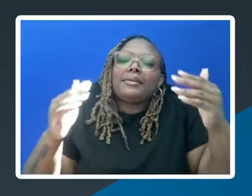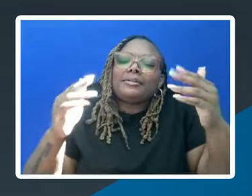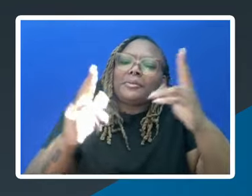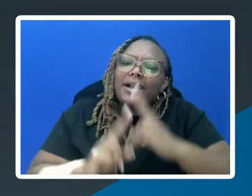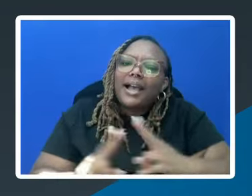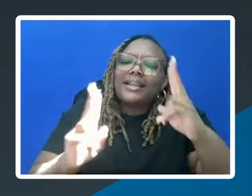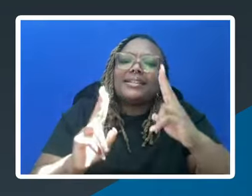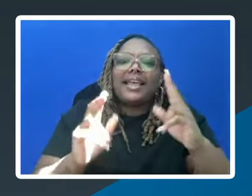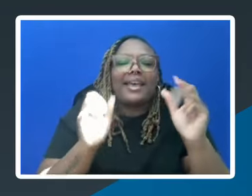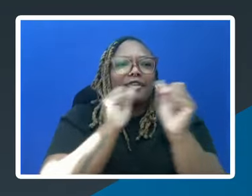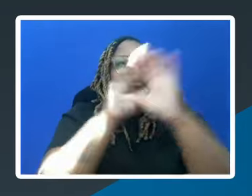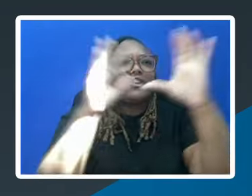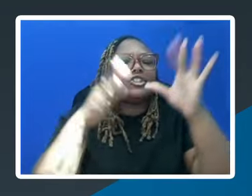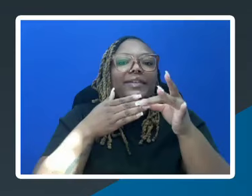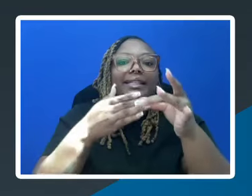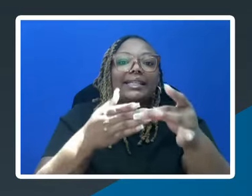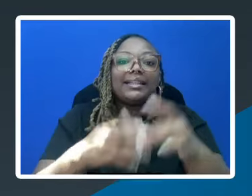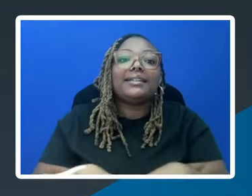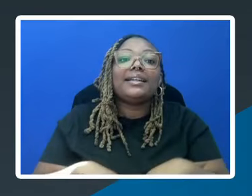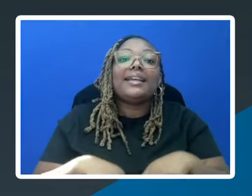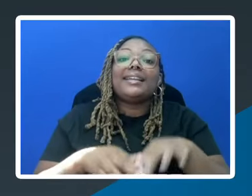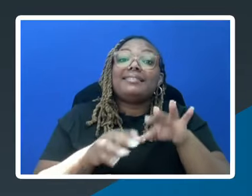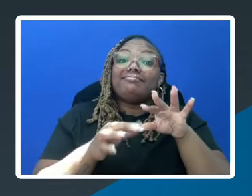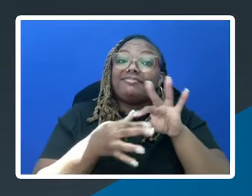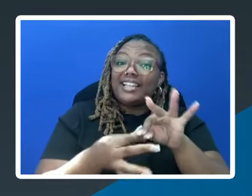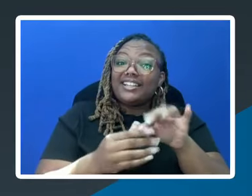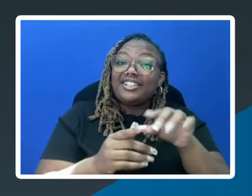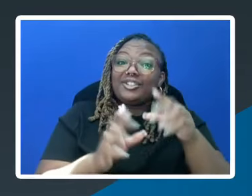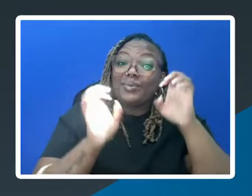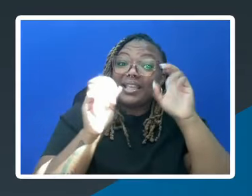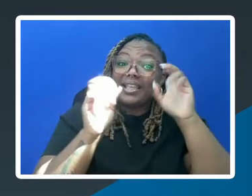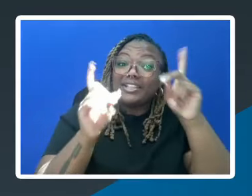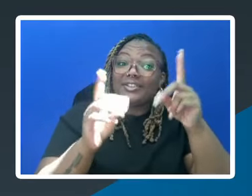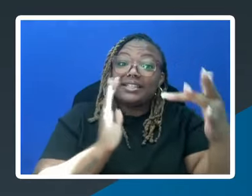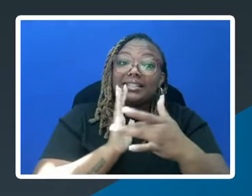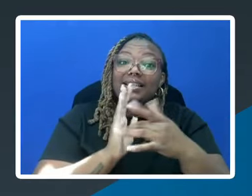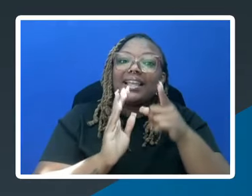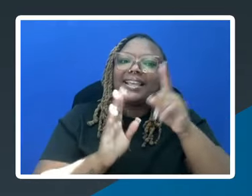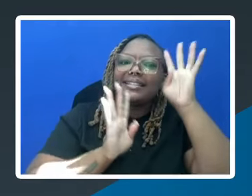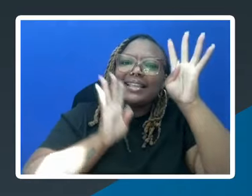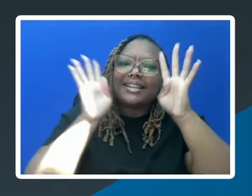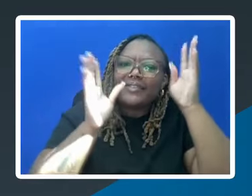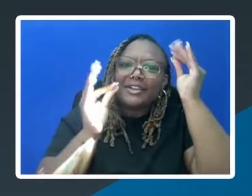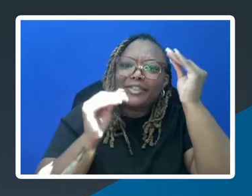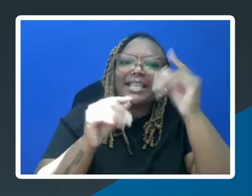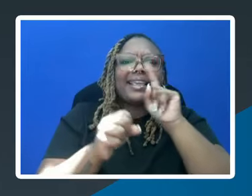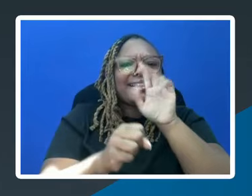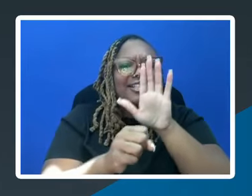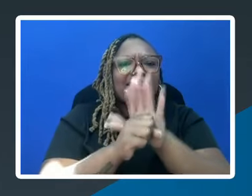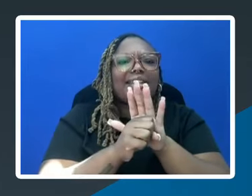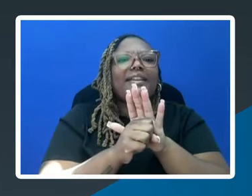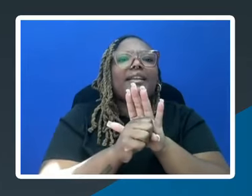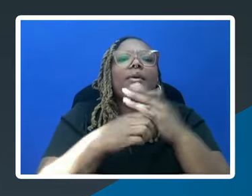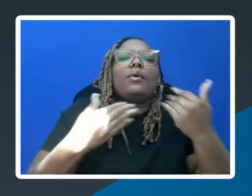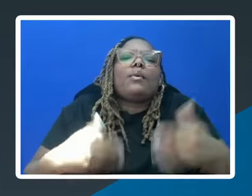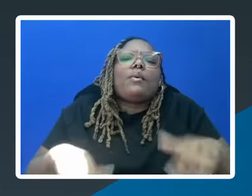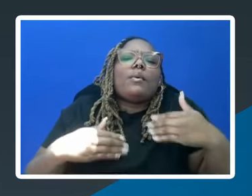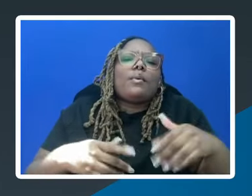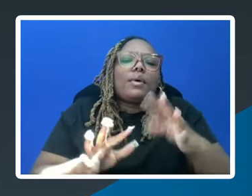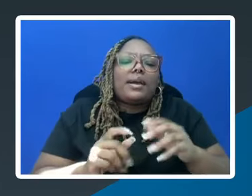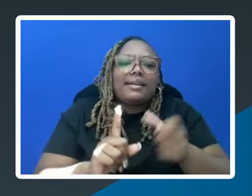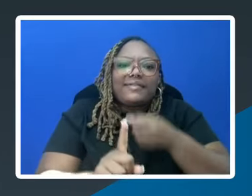in education technology, someone whose innovative thinking and dedication have significantly impacted